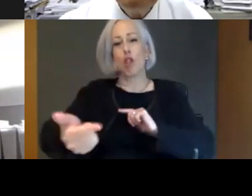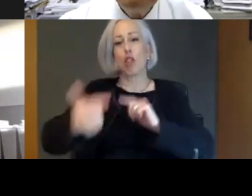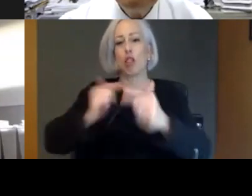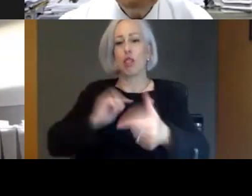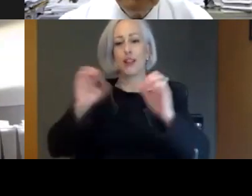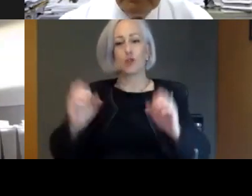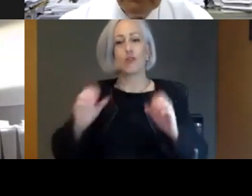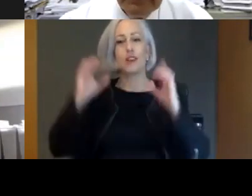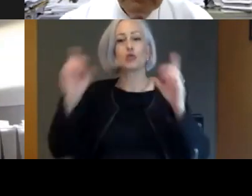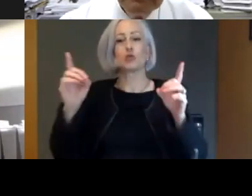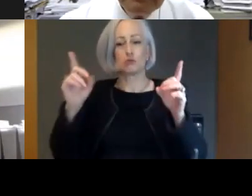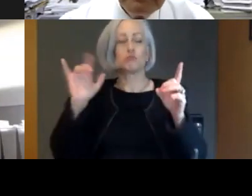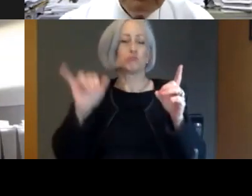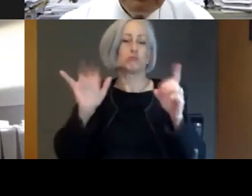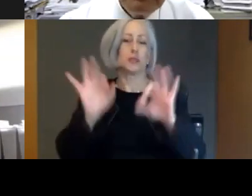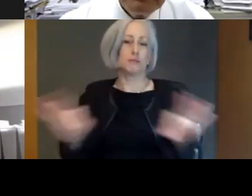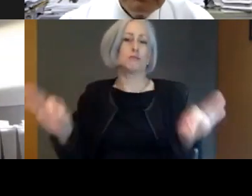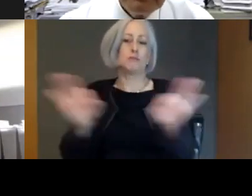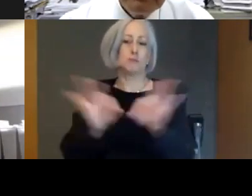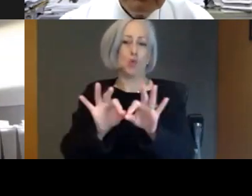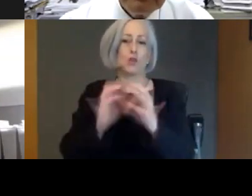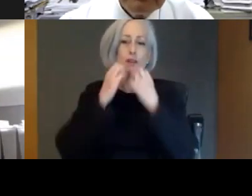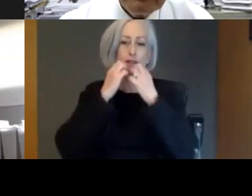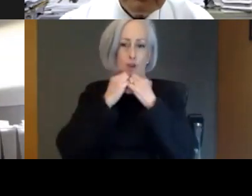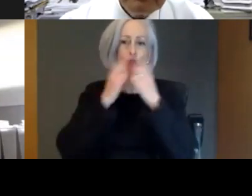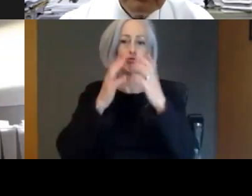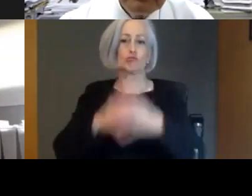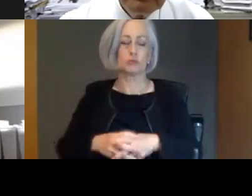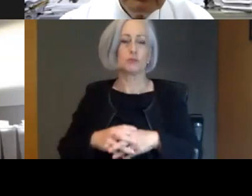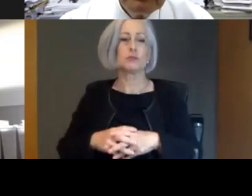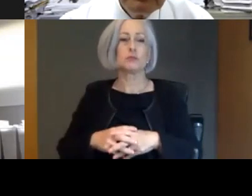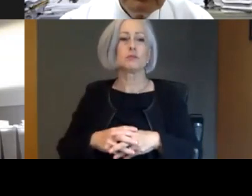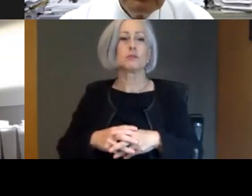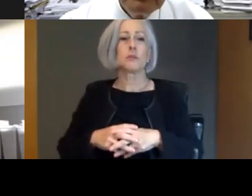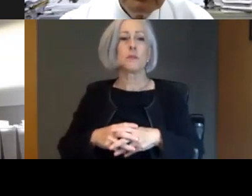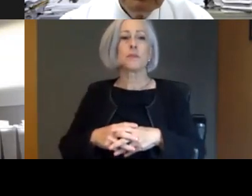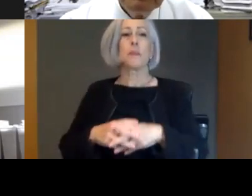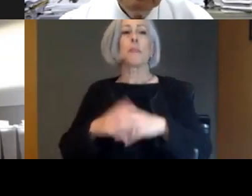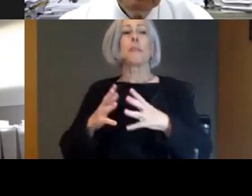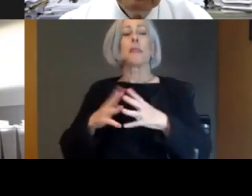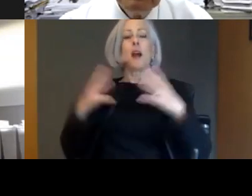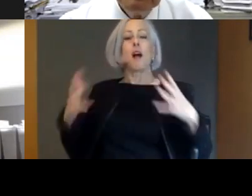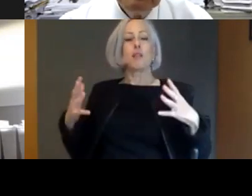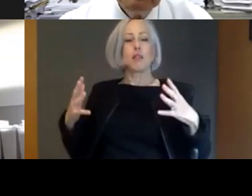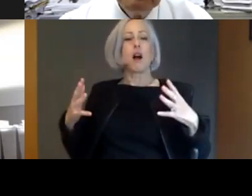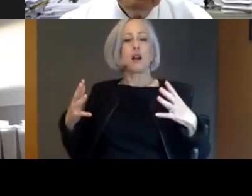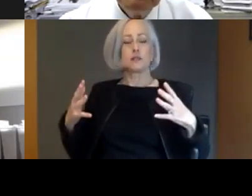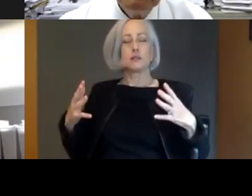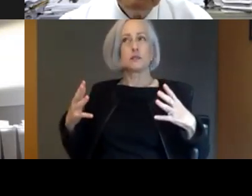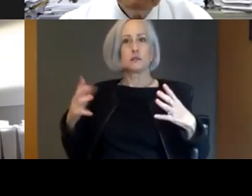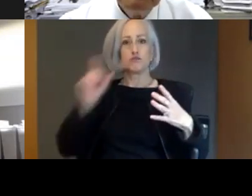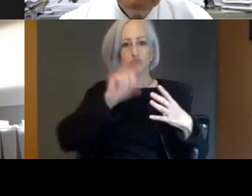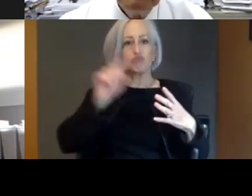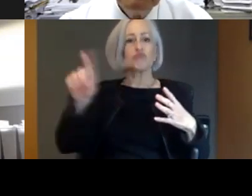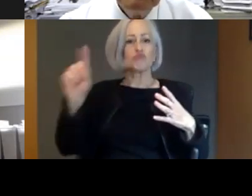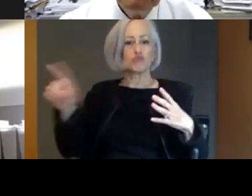Dr. Kovac? There's a lot out there that says that simply going and treating